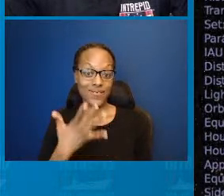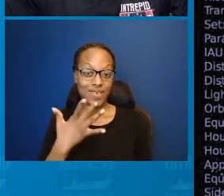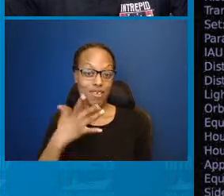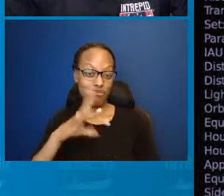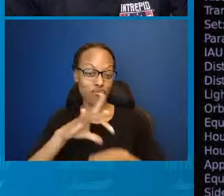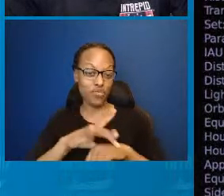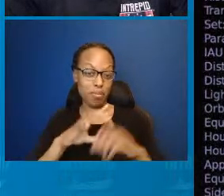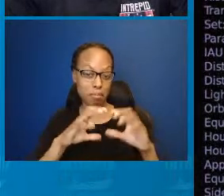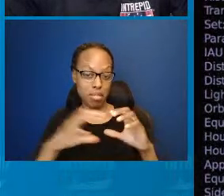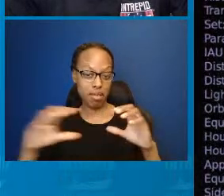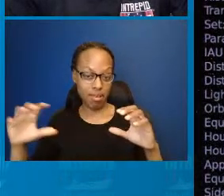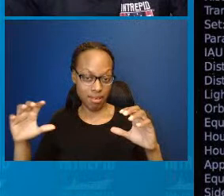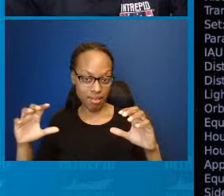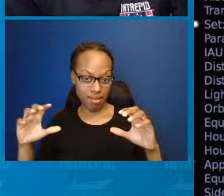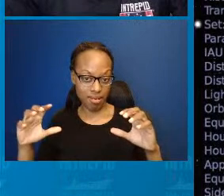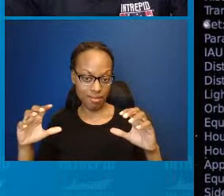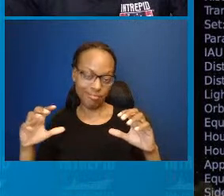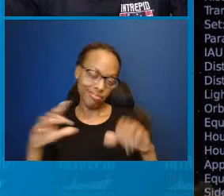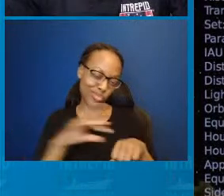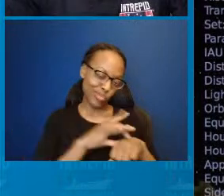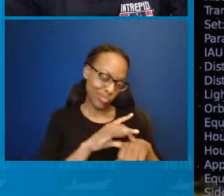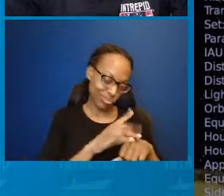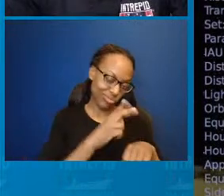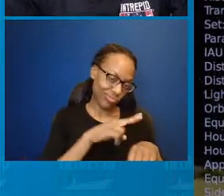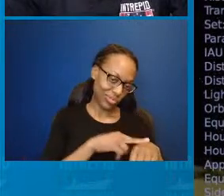planet besides Earth.